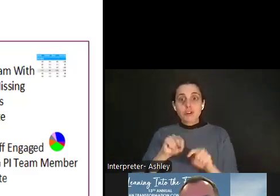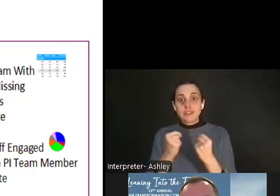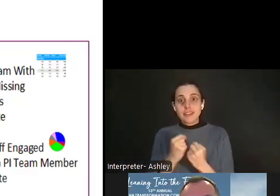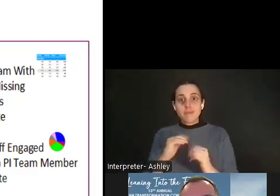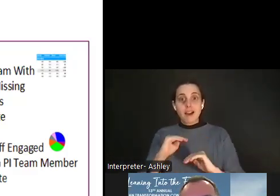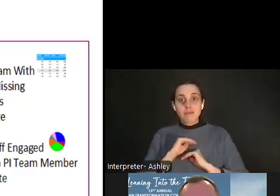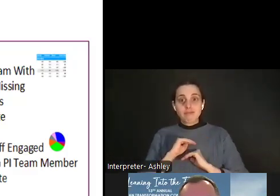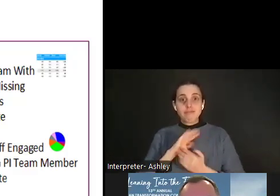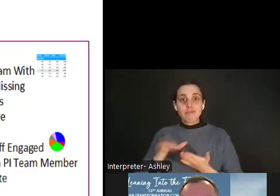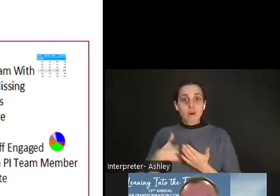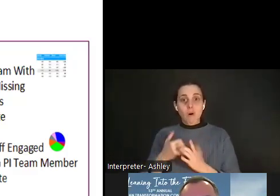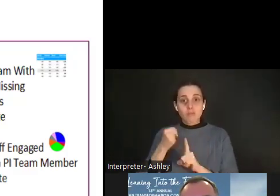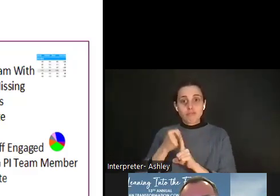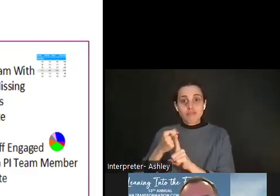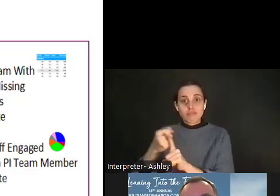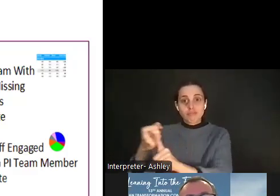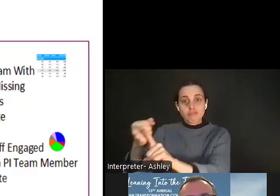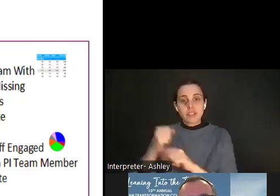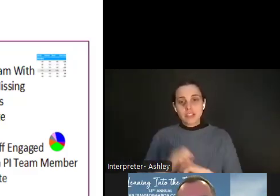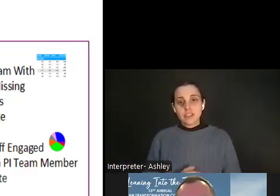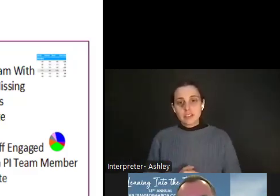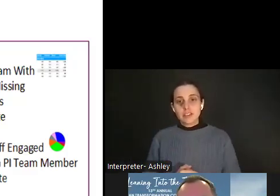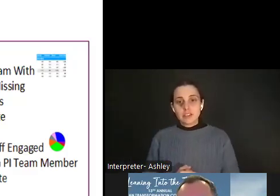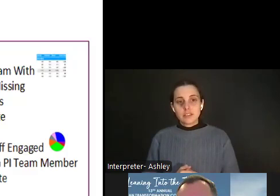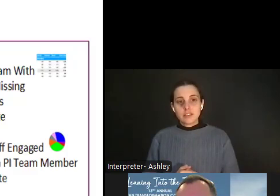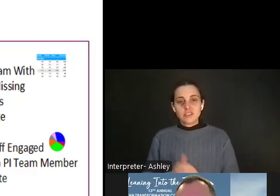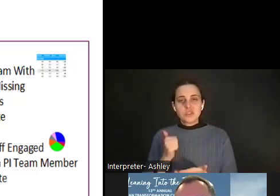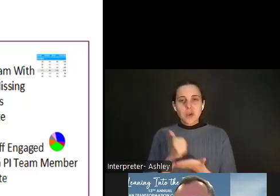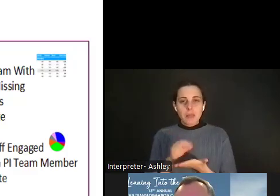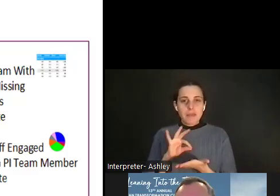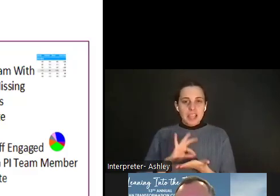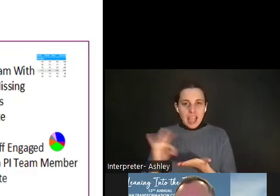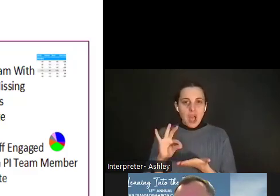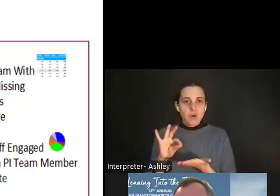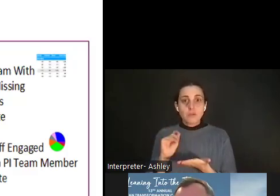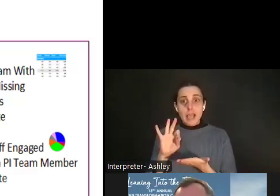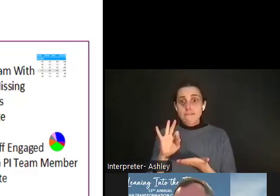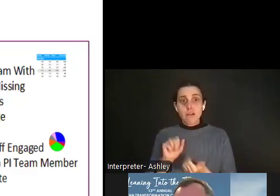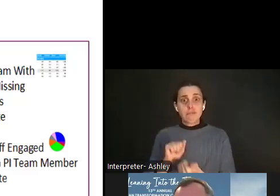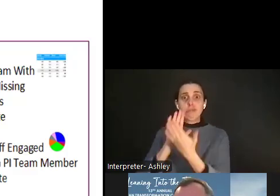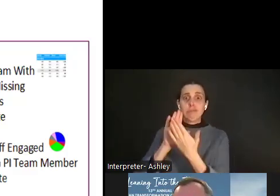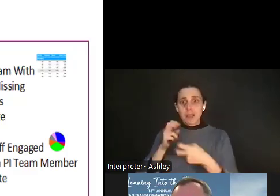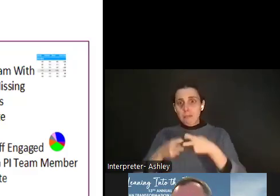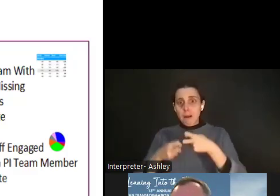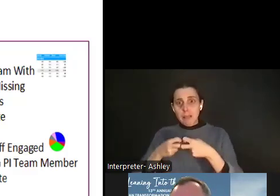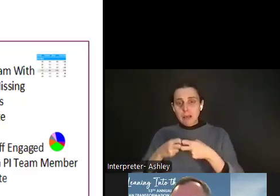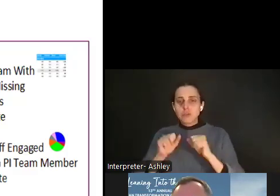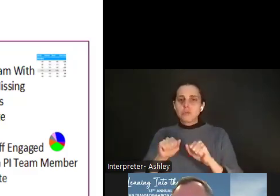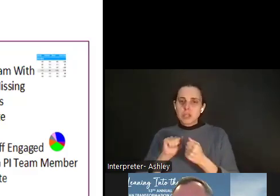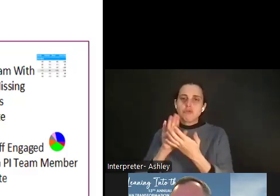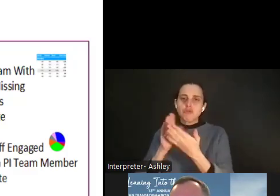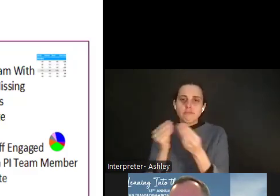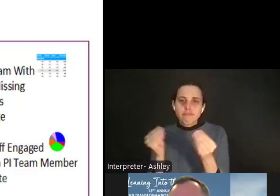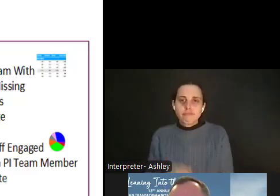performances, how to build countermeasures to address them. And then finally, in the third